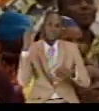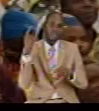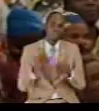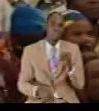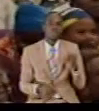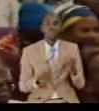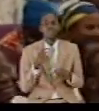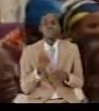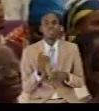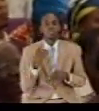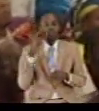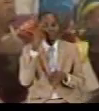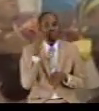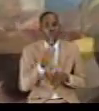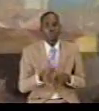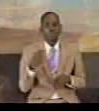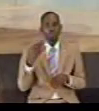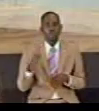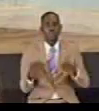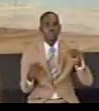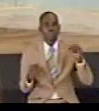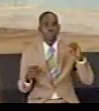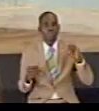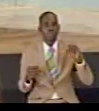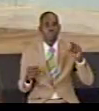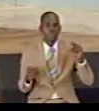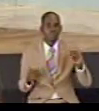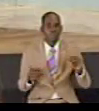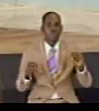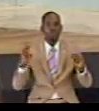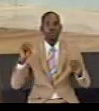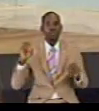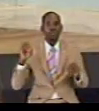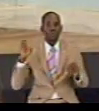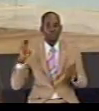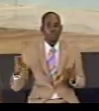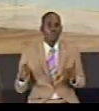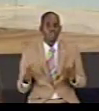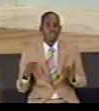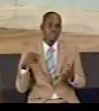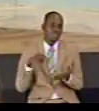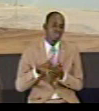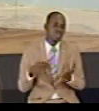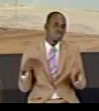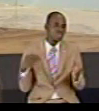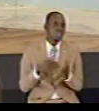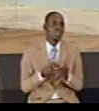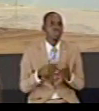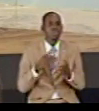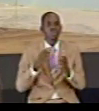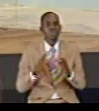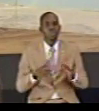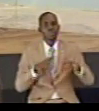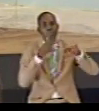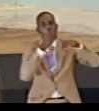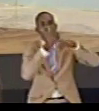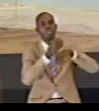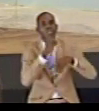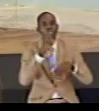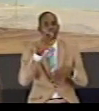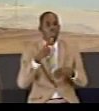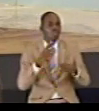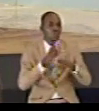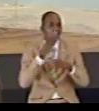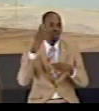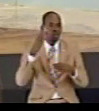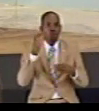For the children of Ammon and Moab stood up against the inhabitants of Seir, utterly to